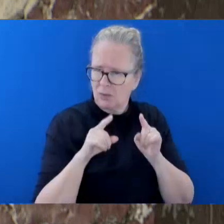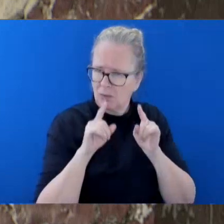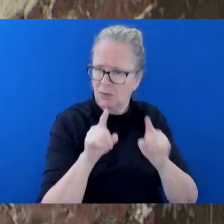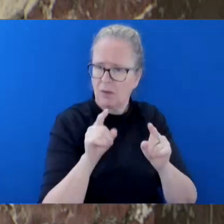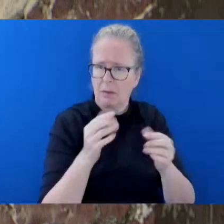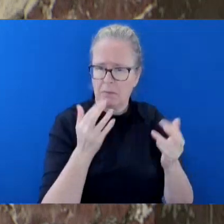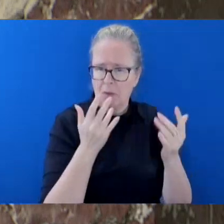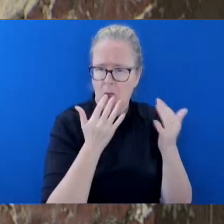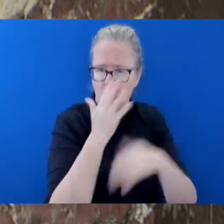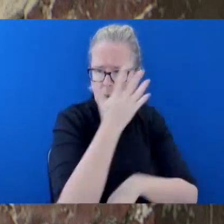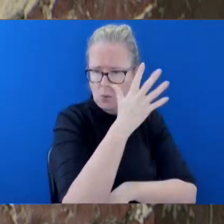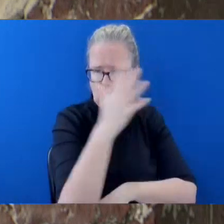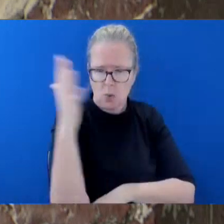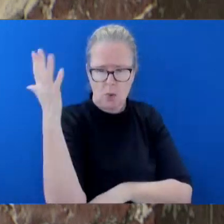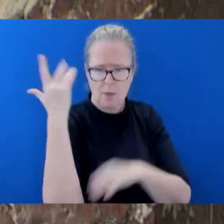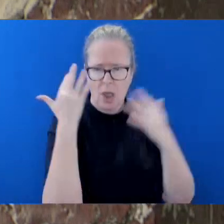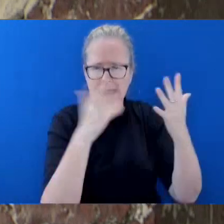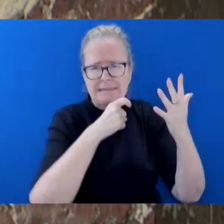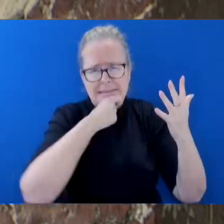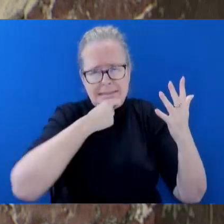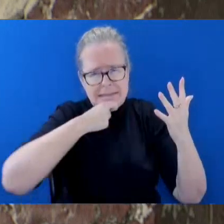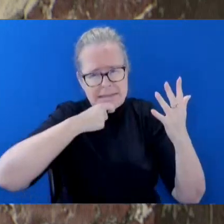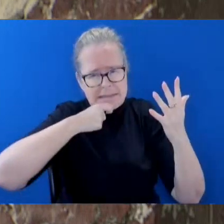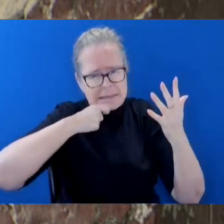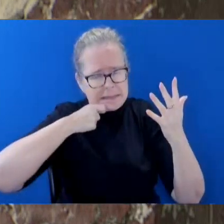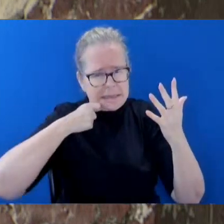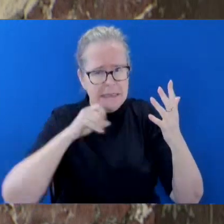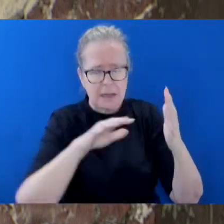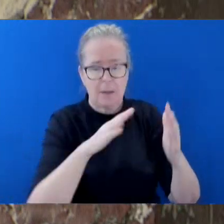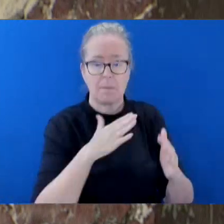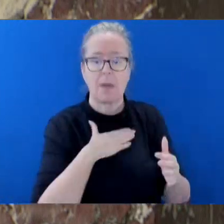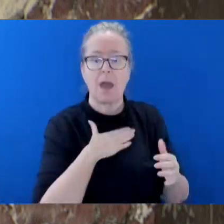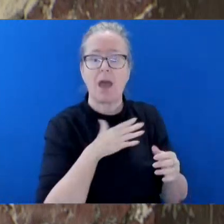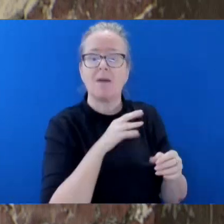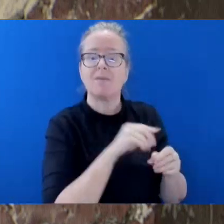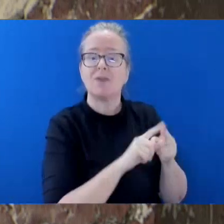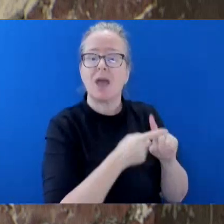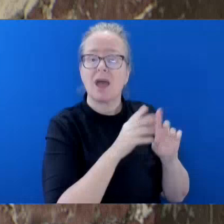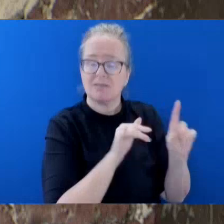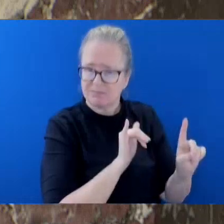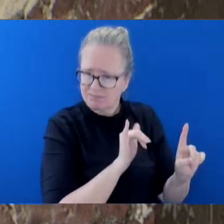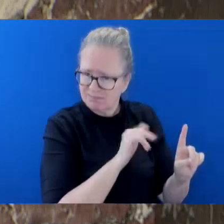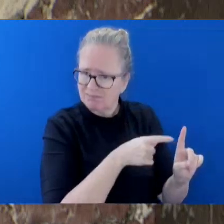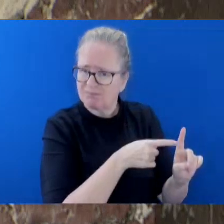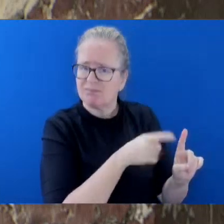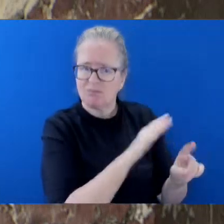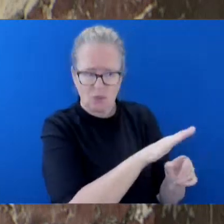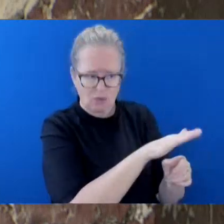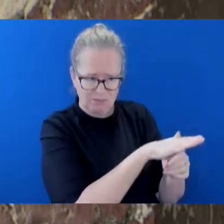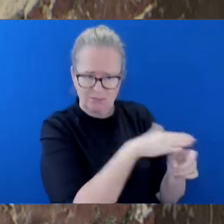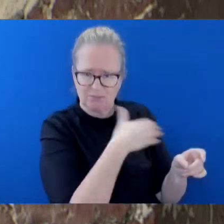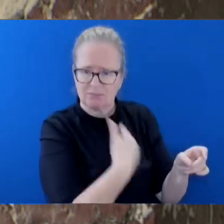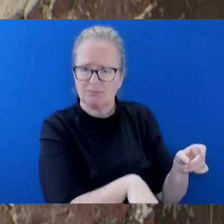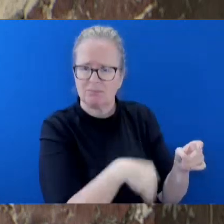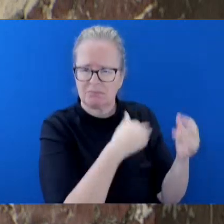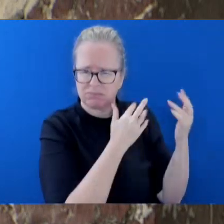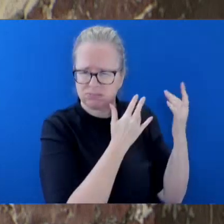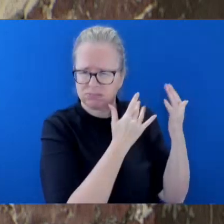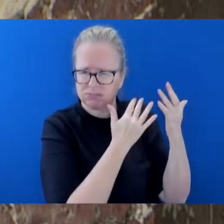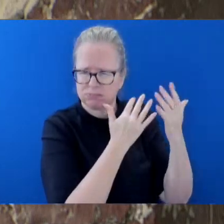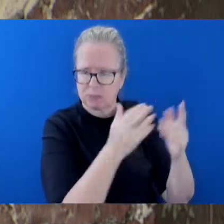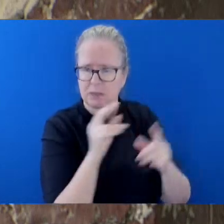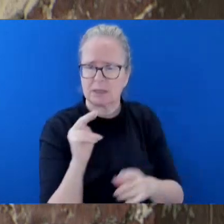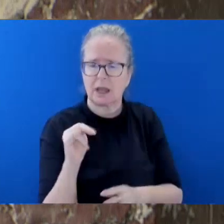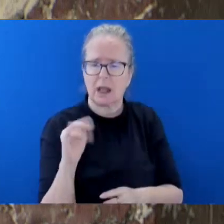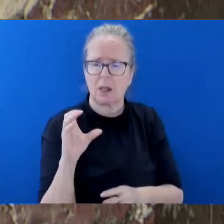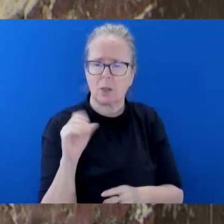my friend's region, requires our ability to work together as we've been doing in Nicola Valley, Coxsala, and our hopes is across regions